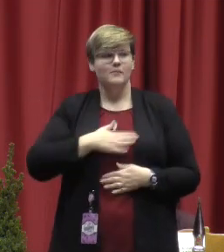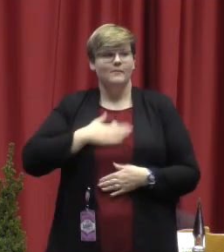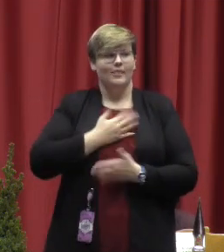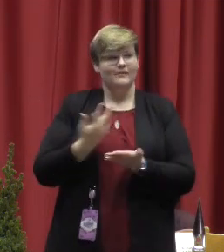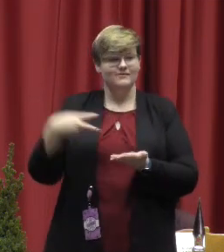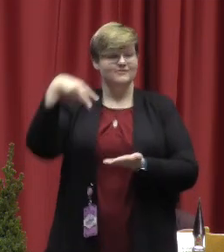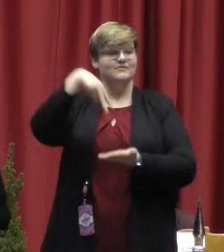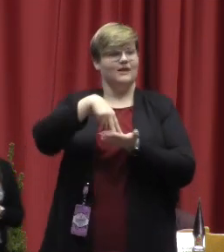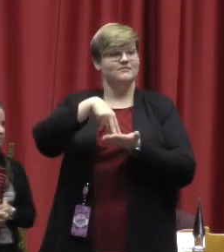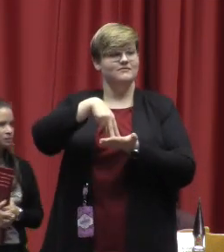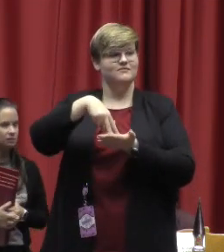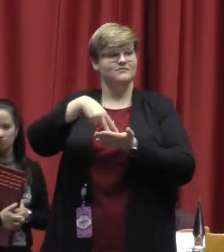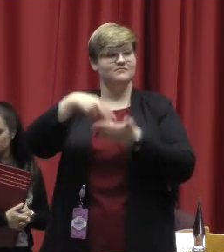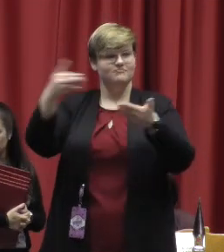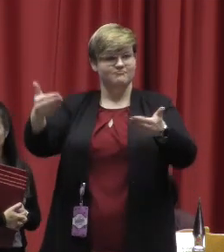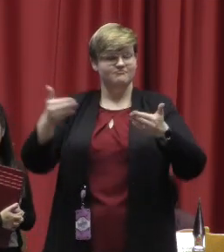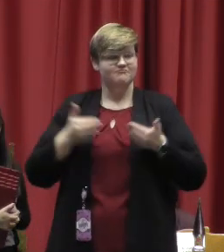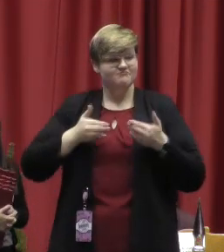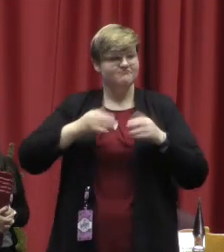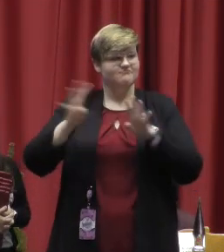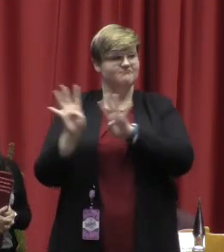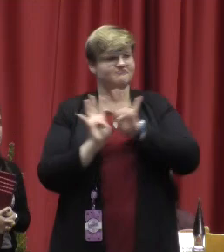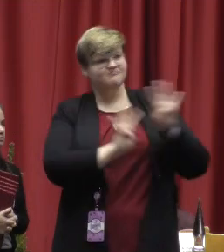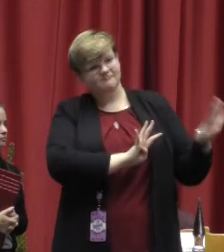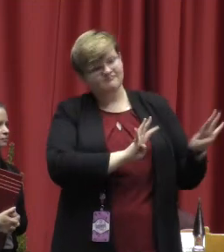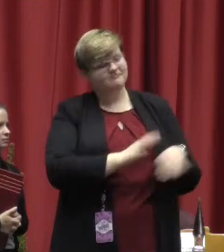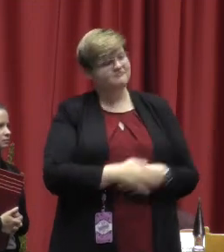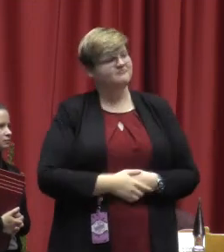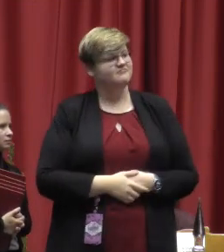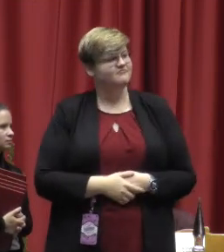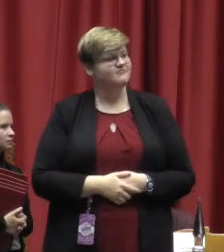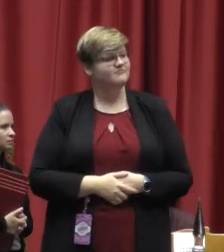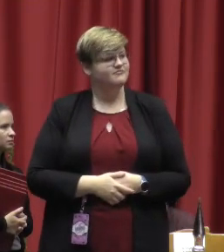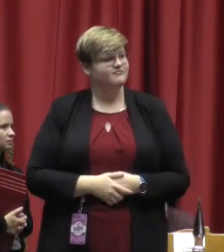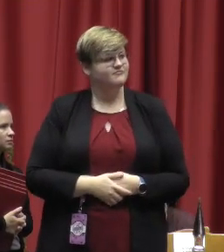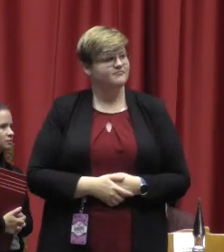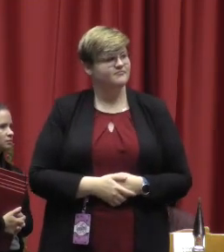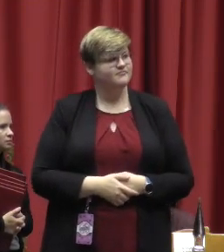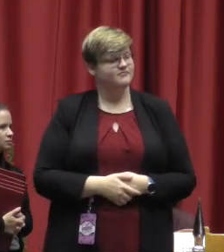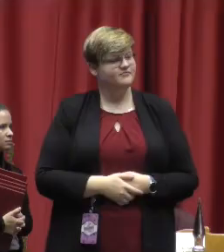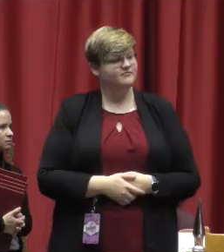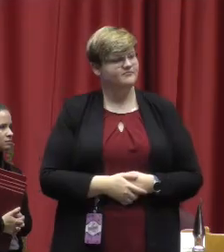stand and come forward as directed by the ushers?